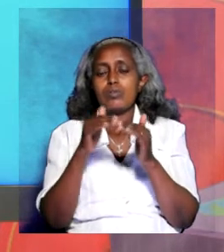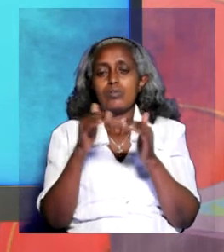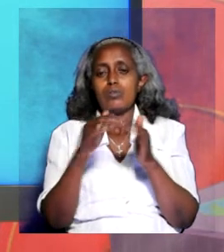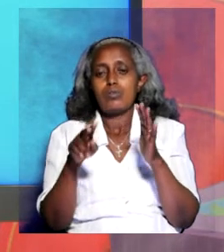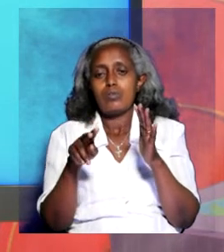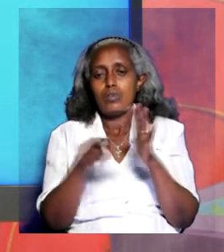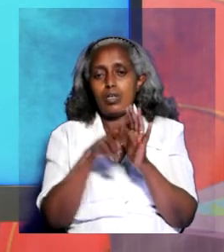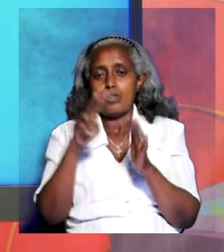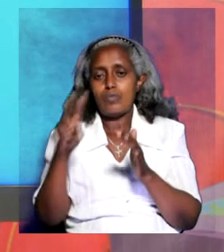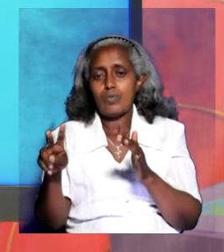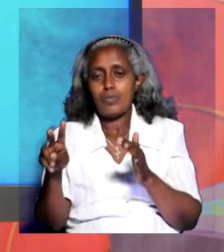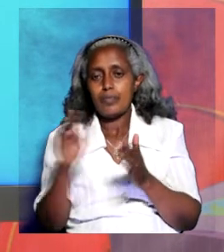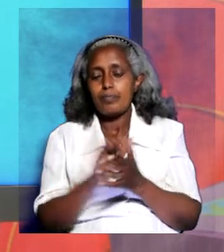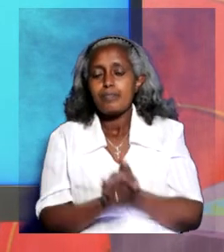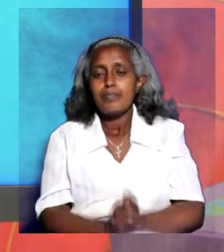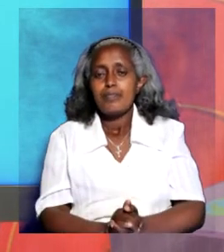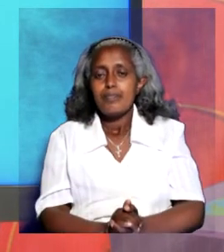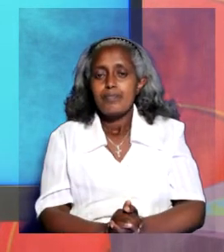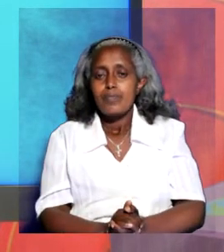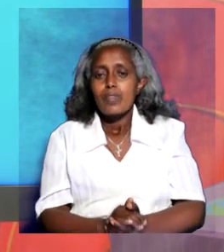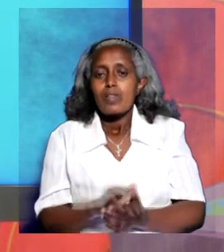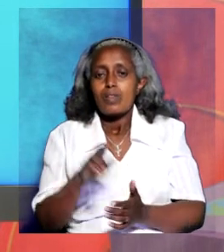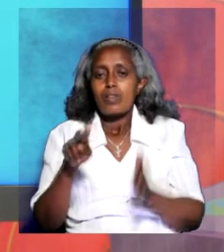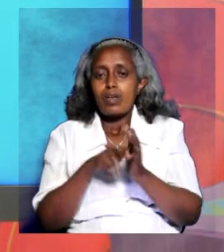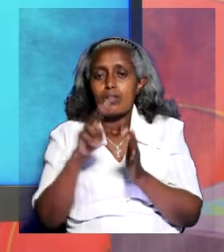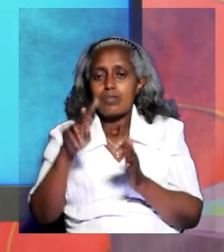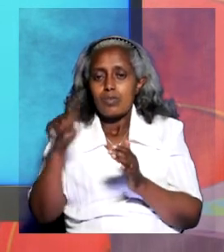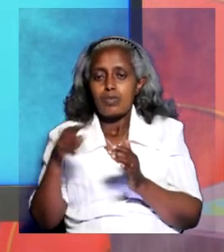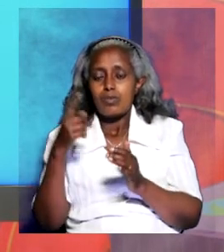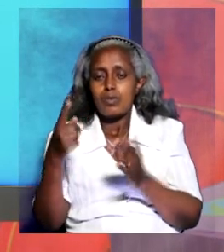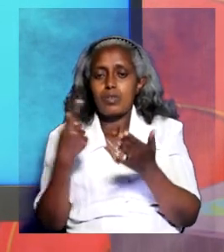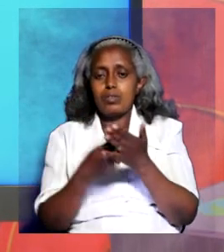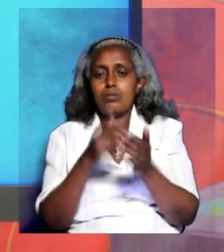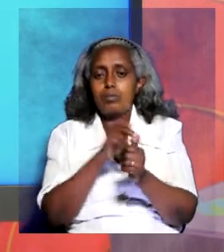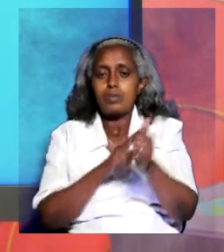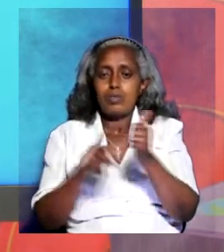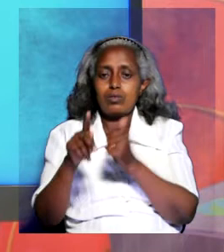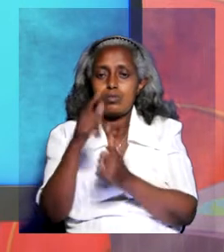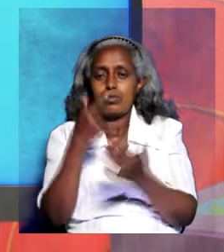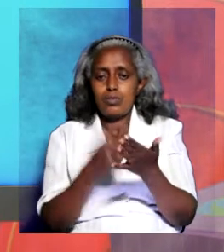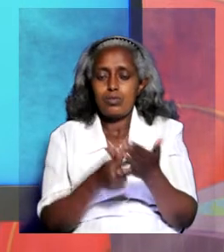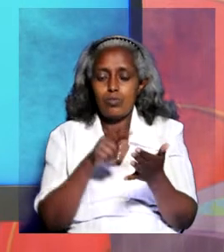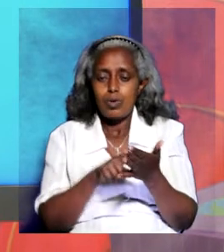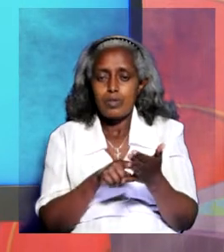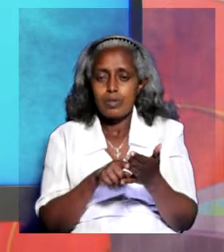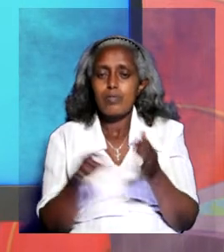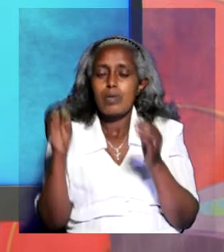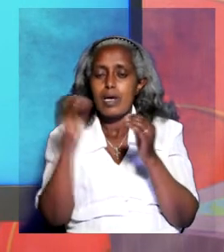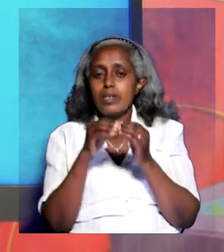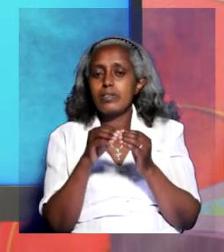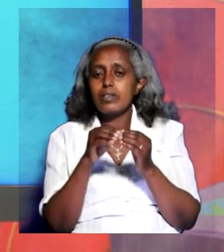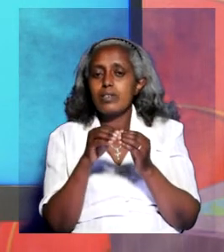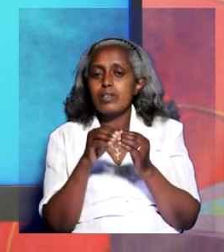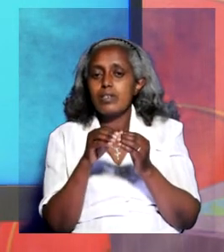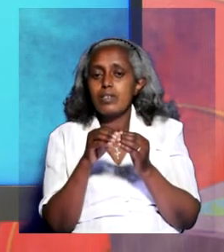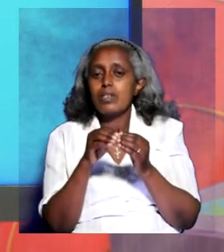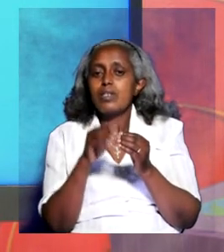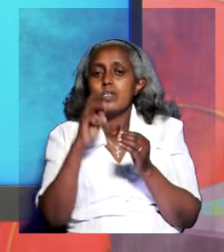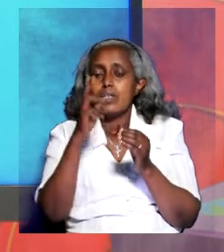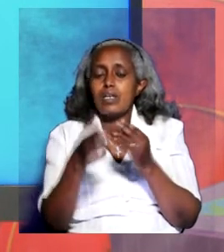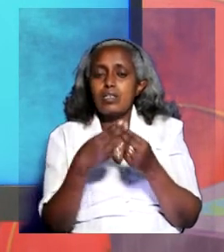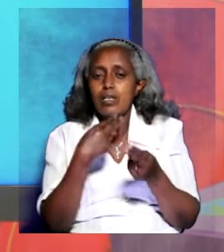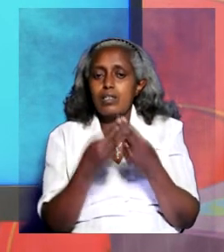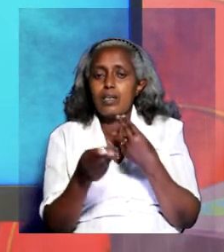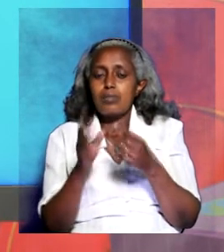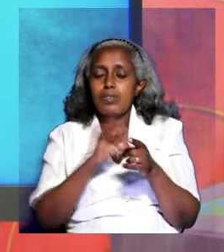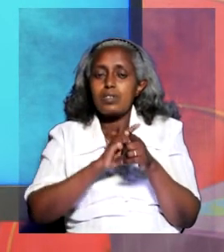2, negative 2, 1, it passes through this point, plus lambda